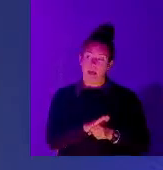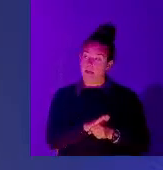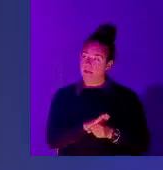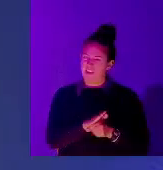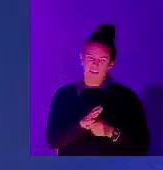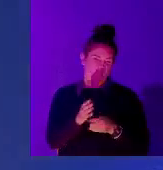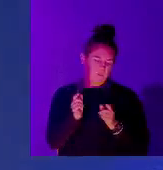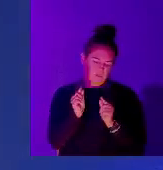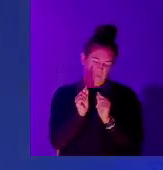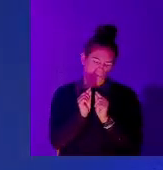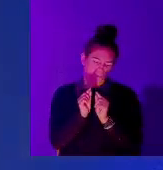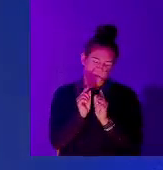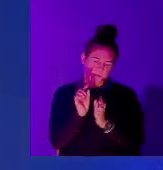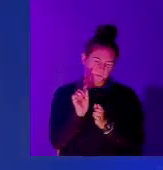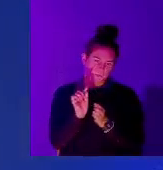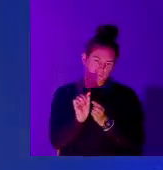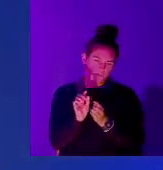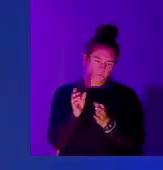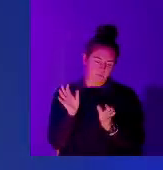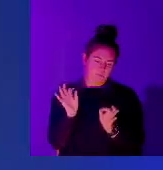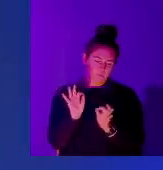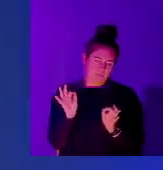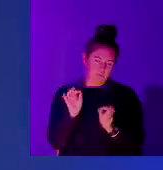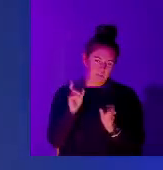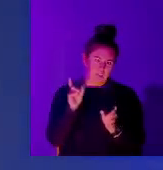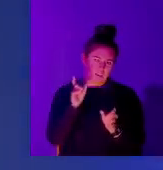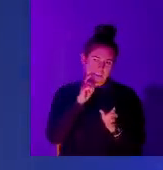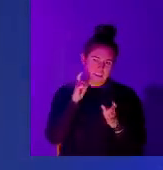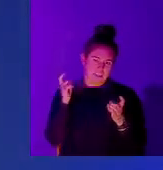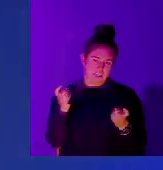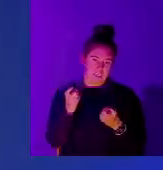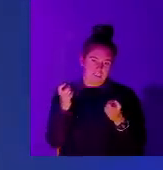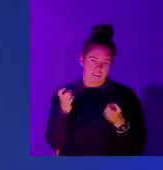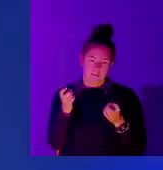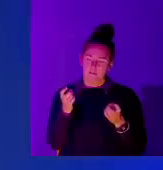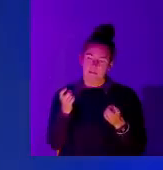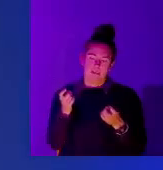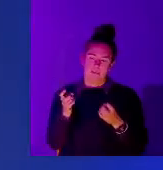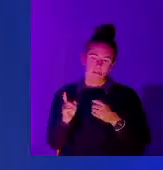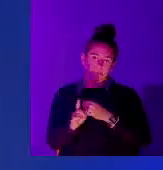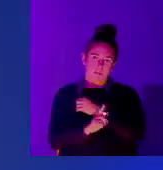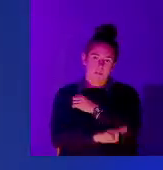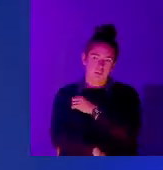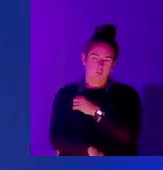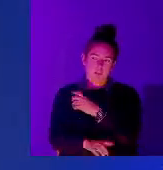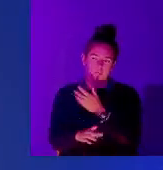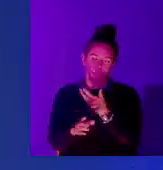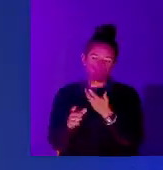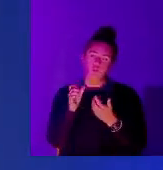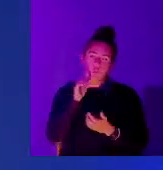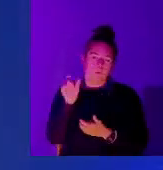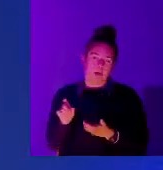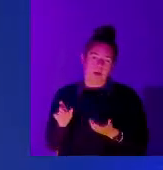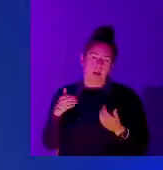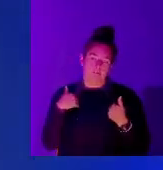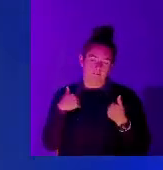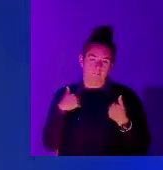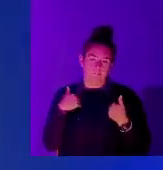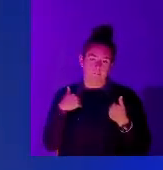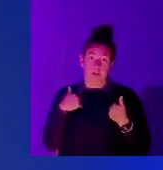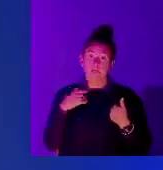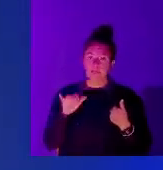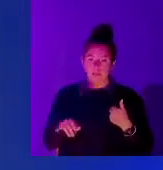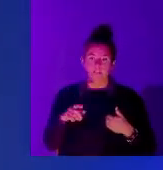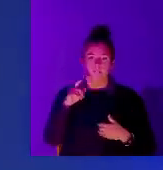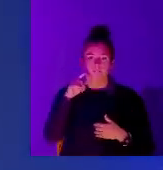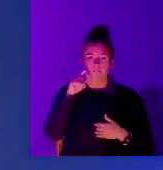that penance of any sort will eliminate their punishment, that's false. Trusting in such teachings will condemn